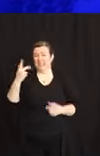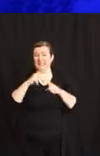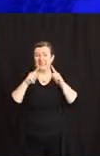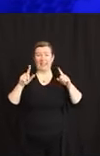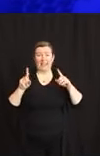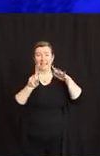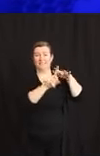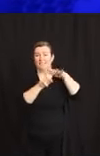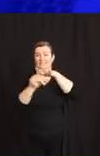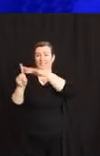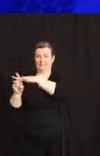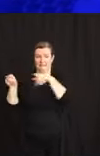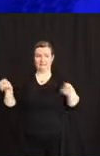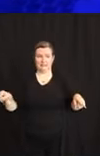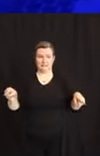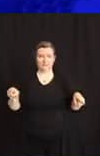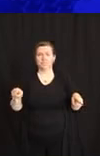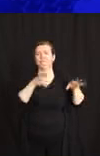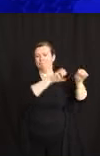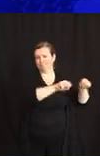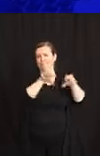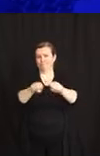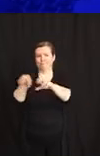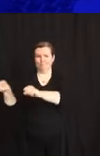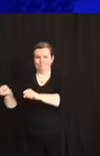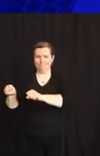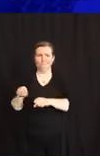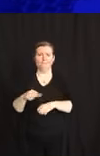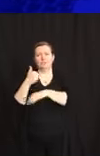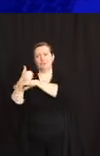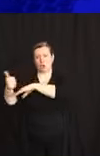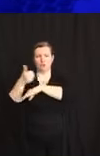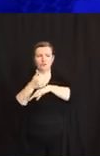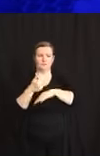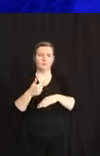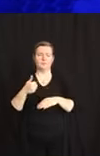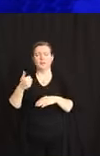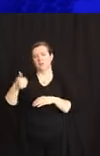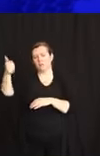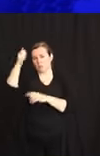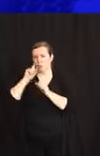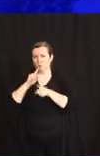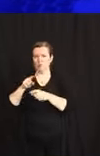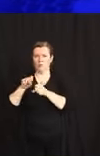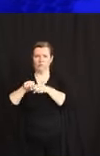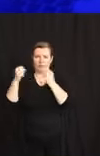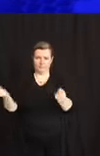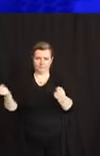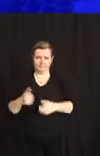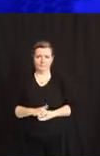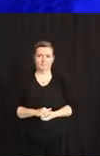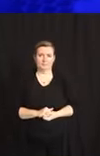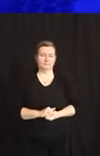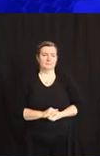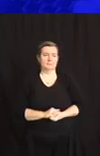violations. In Passaic, 3 subjects were cited for being